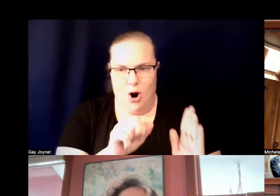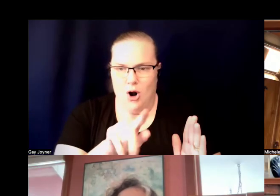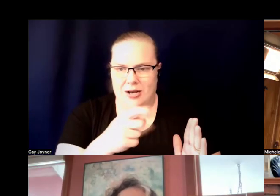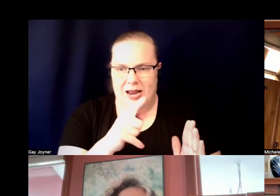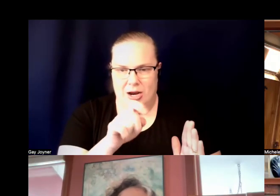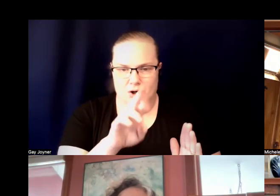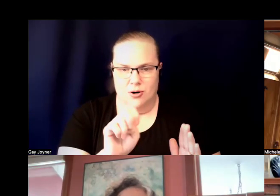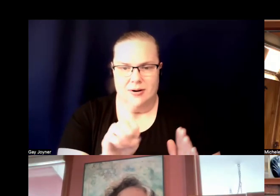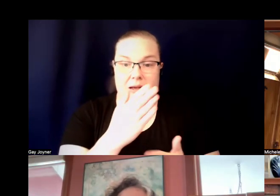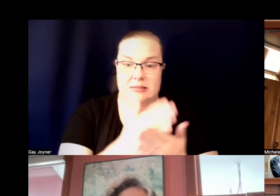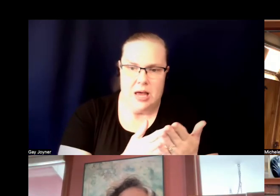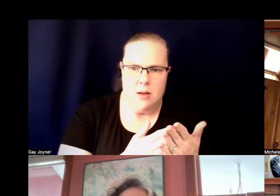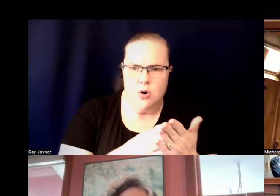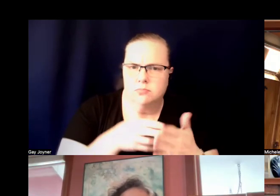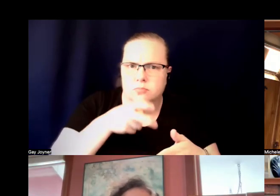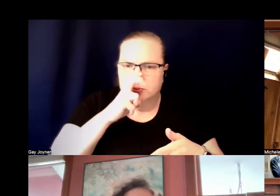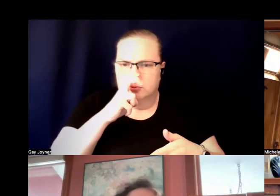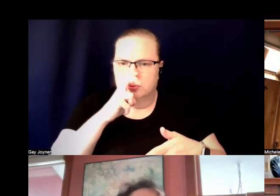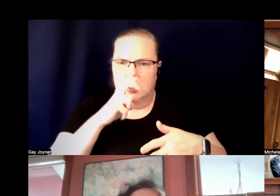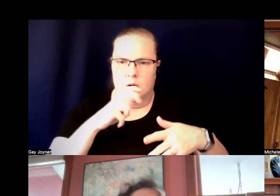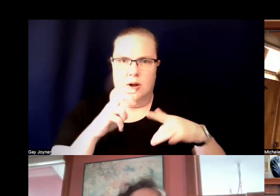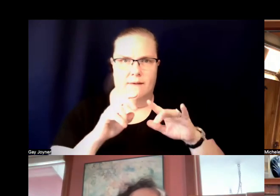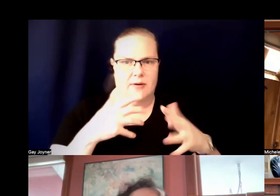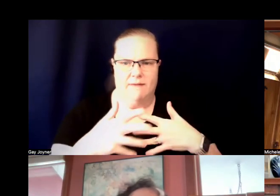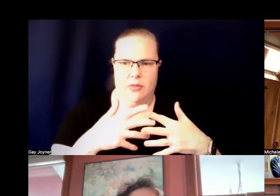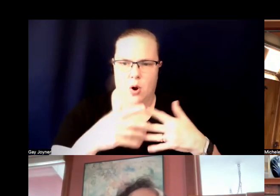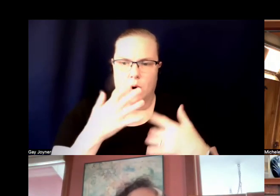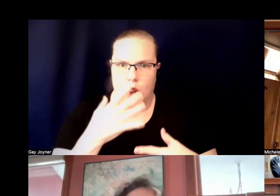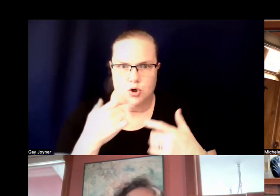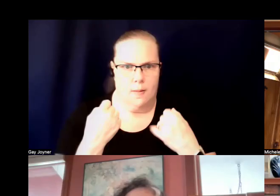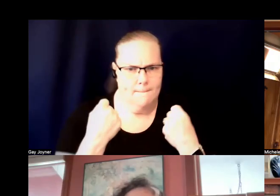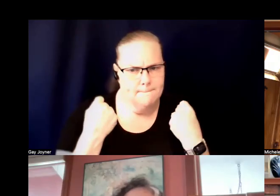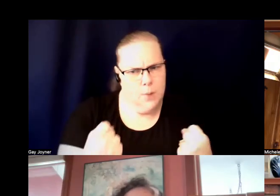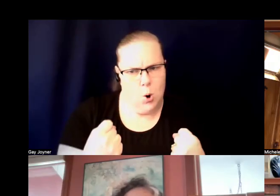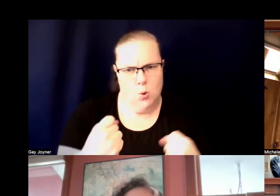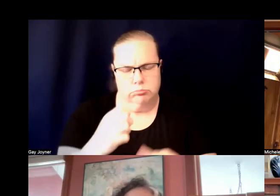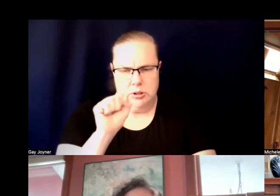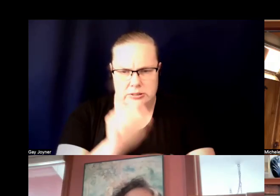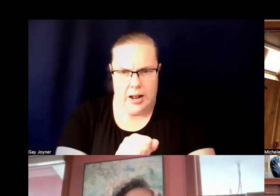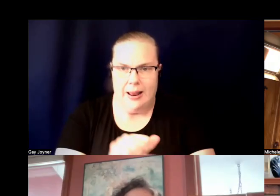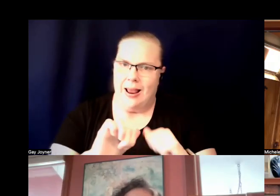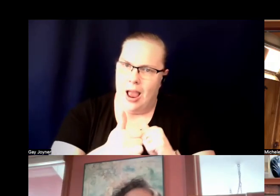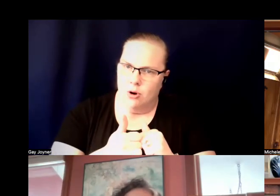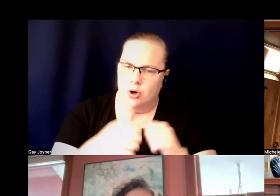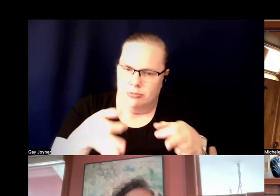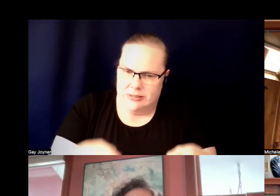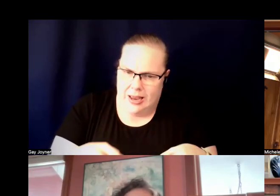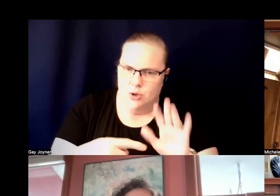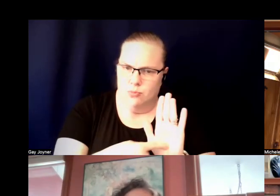as the colors and lines are bold and solid. How do you decide to project your images this way?